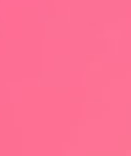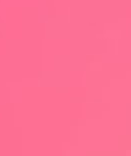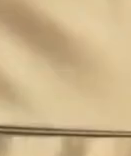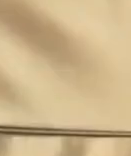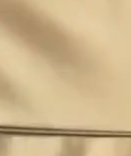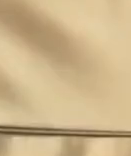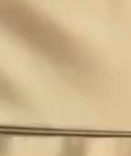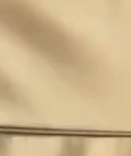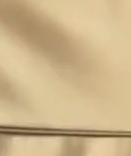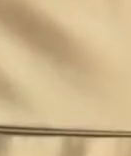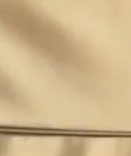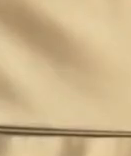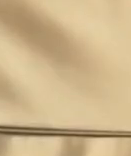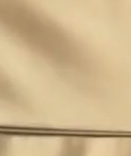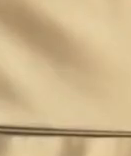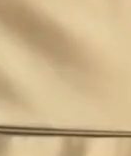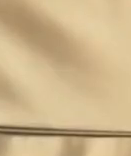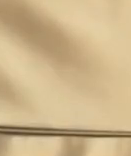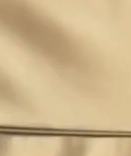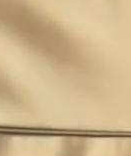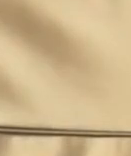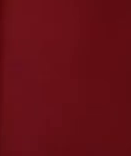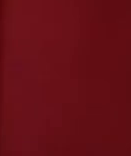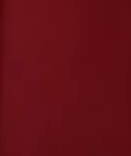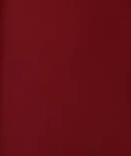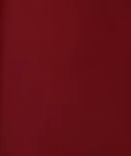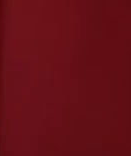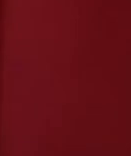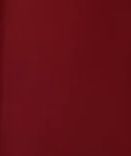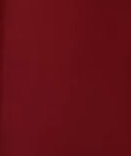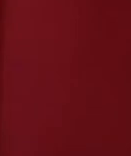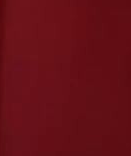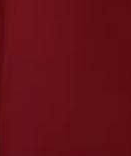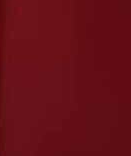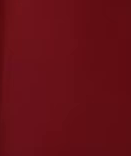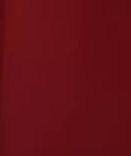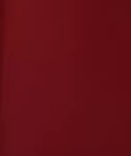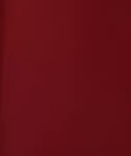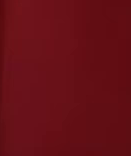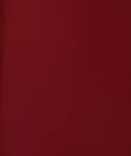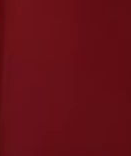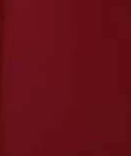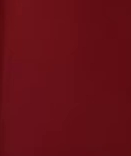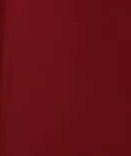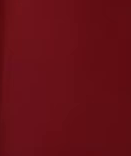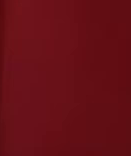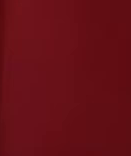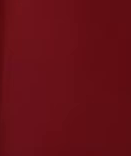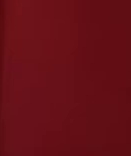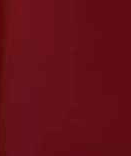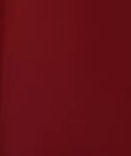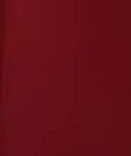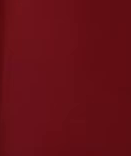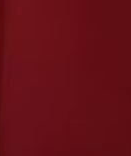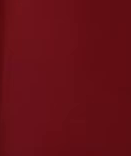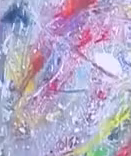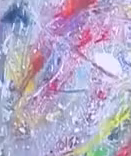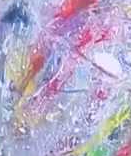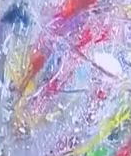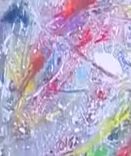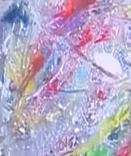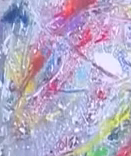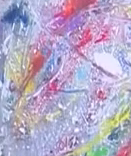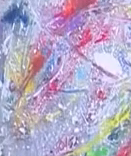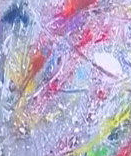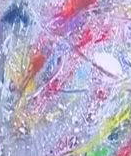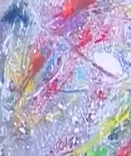is maybe being a pilot. I can't be a pilot. Yeah, no. I think singube nenhlitiyo. I